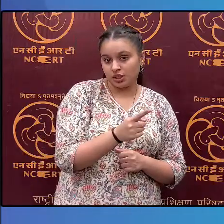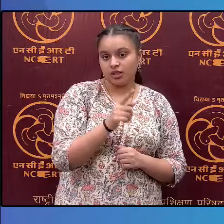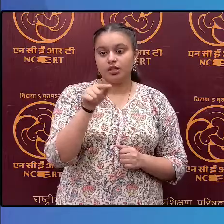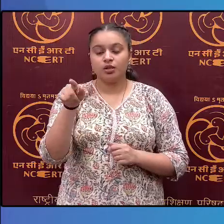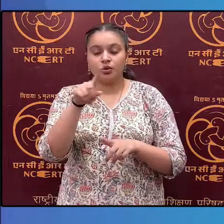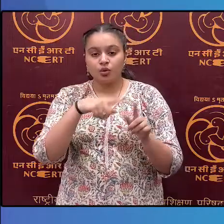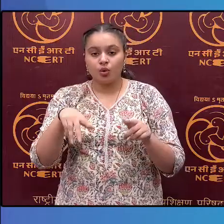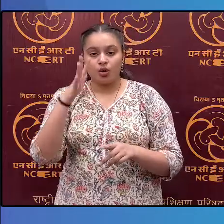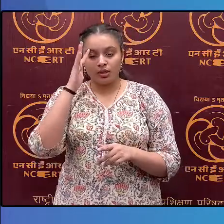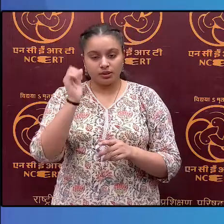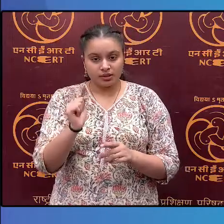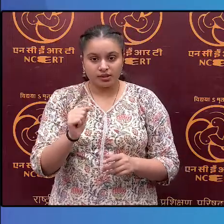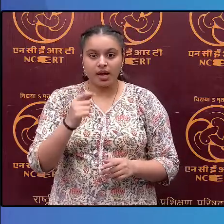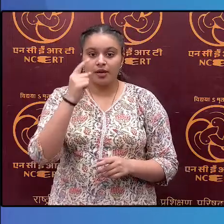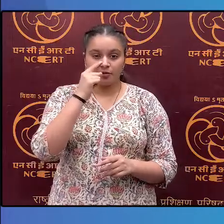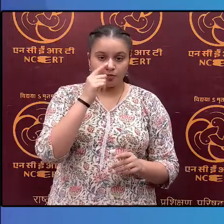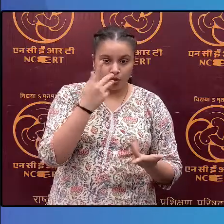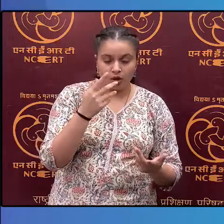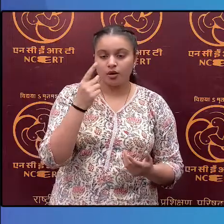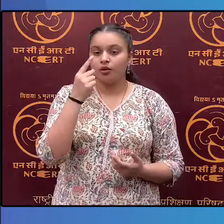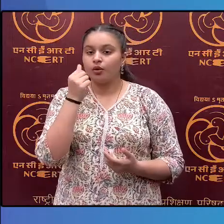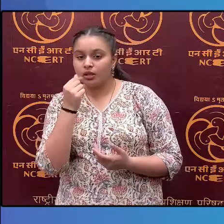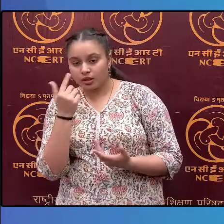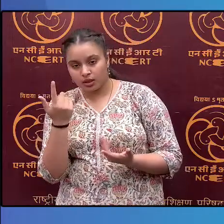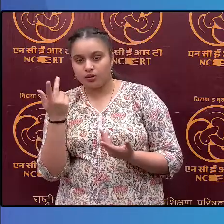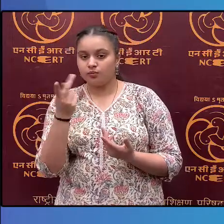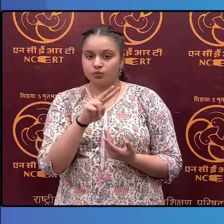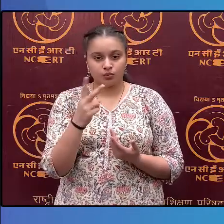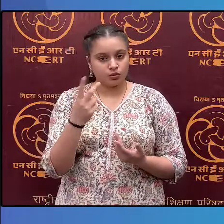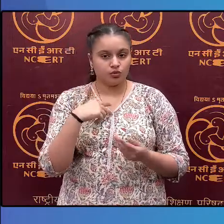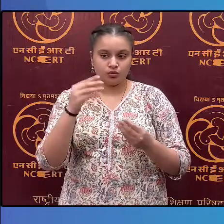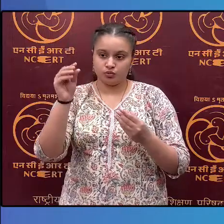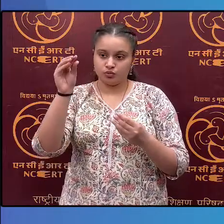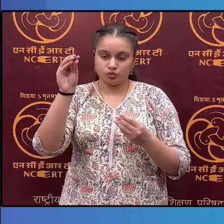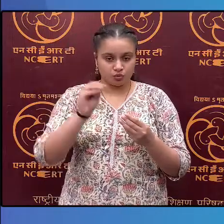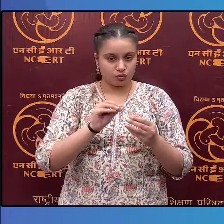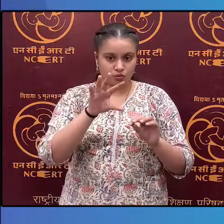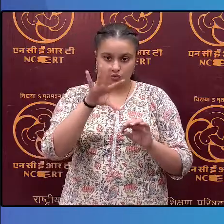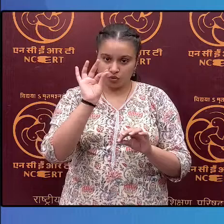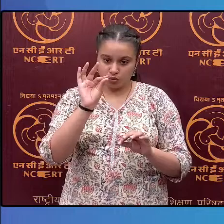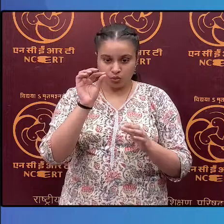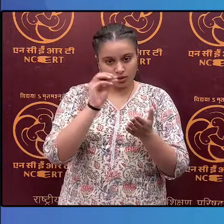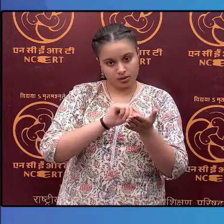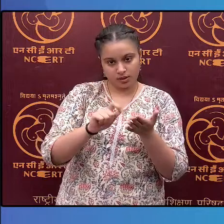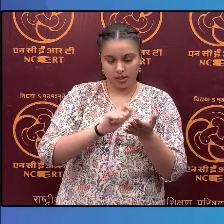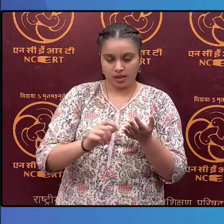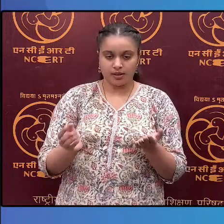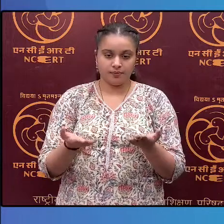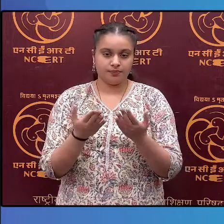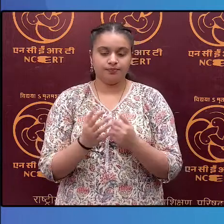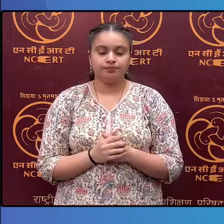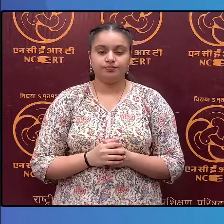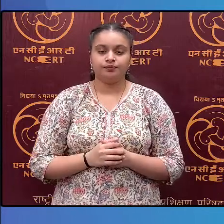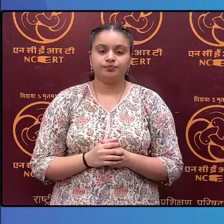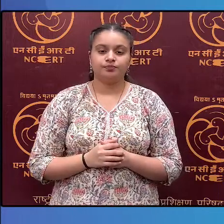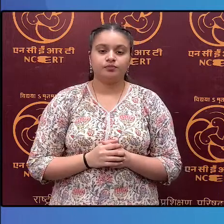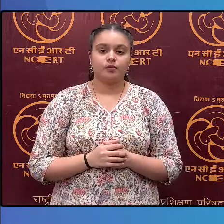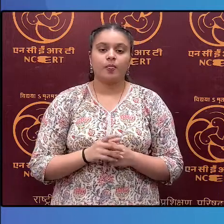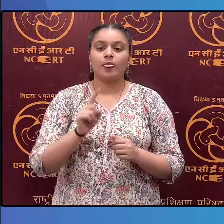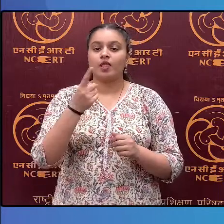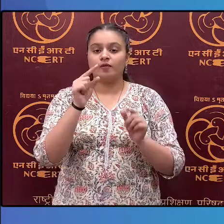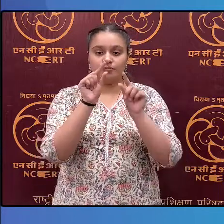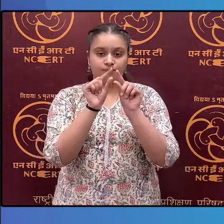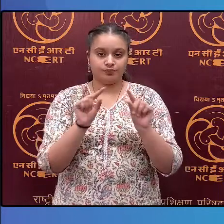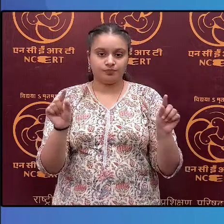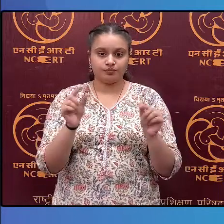a girl, and then we have to use an appropriate pronoun. Okay, ma'am, you have got it? See, the first